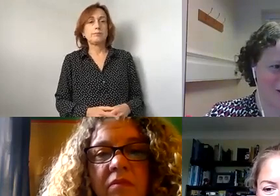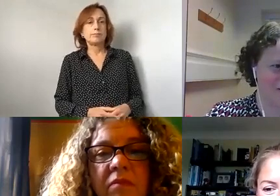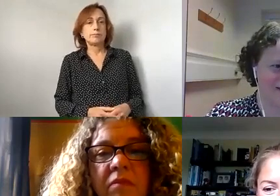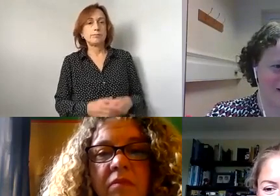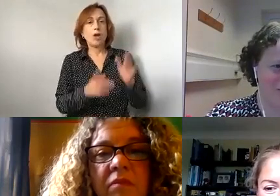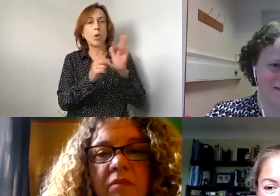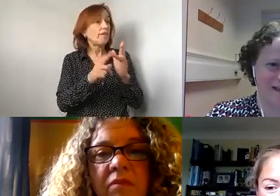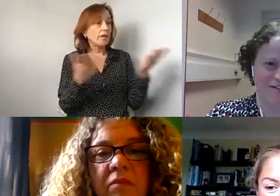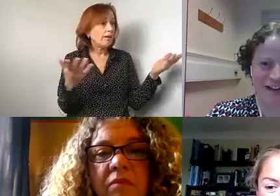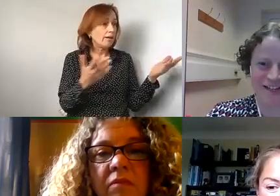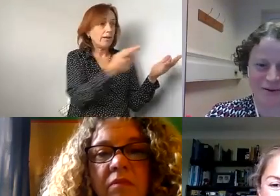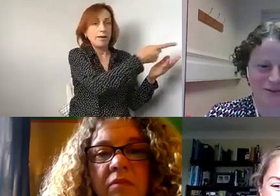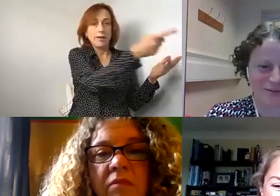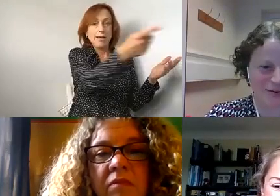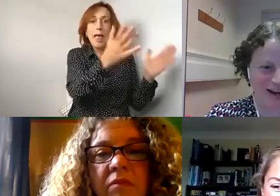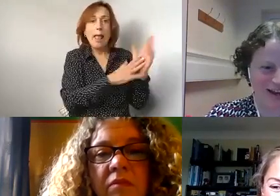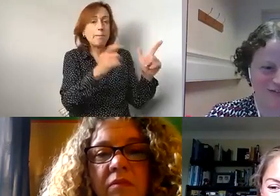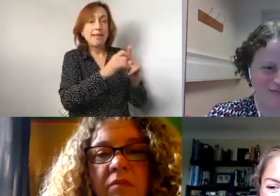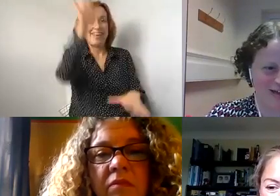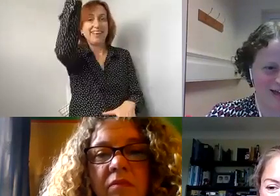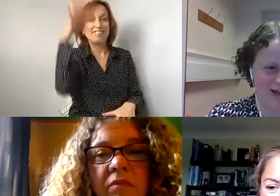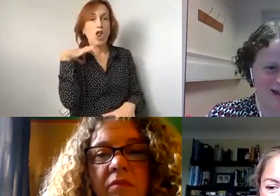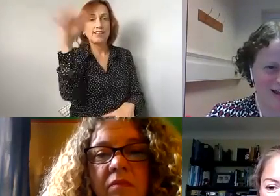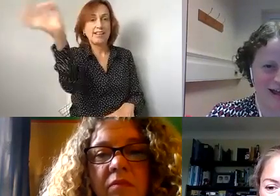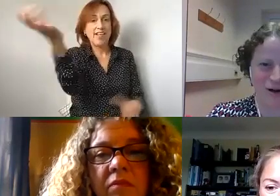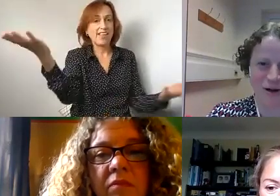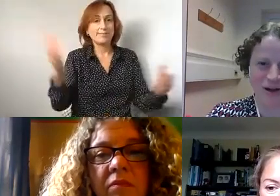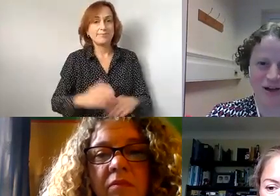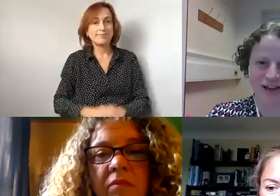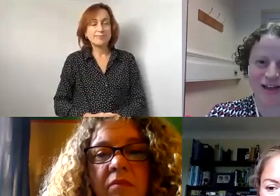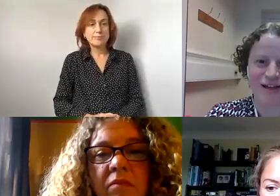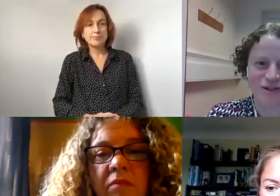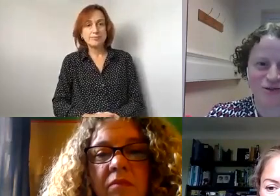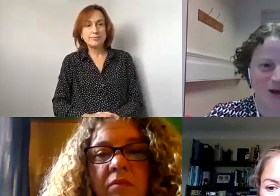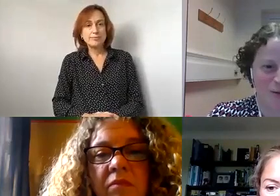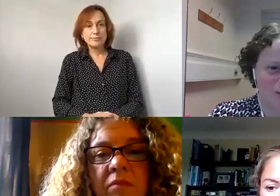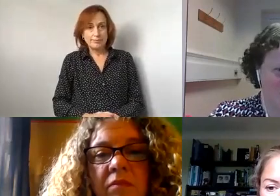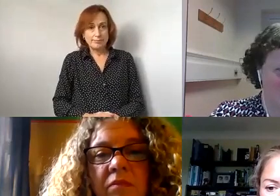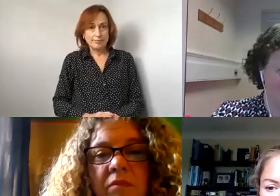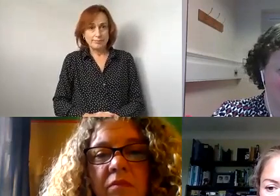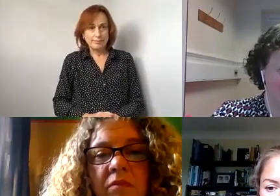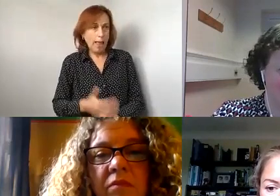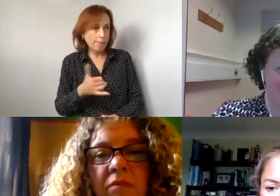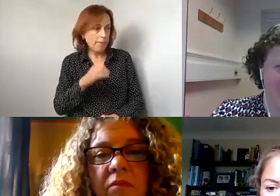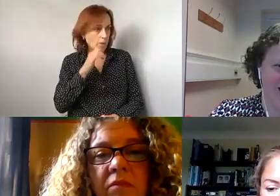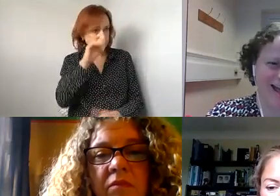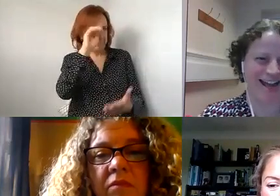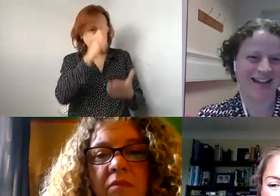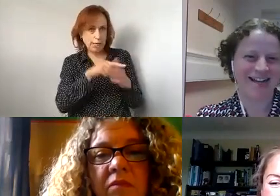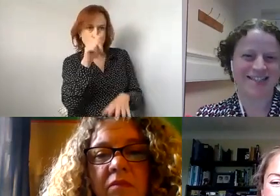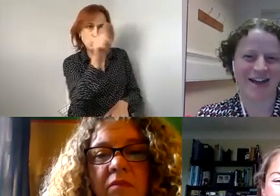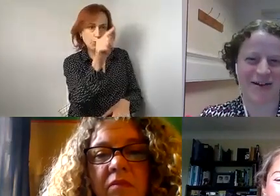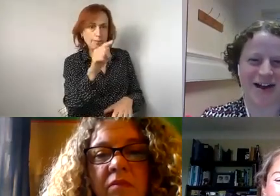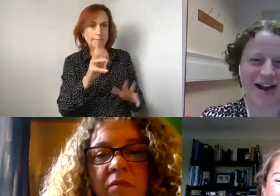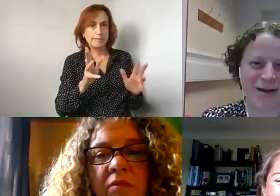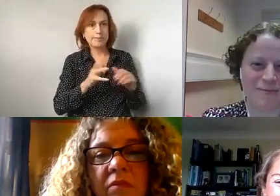No one's volunteering, so I'm just wondering if I can strong arm one of you into it, if that's okay.